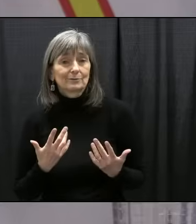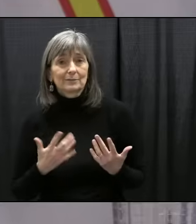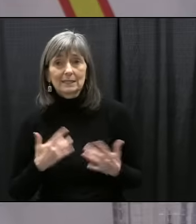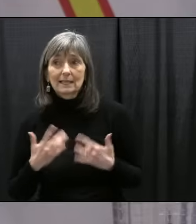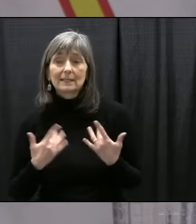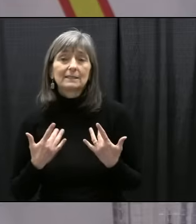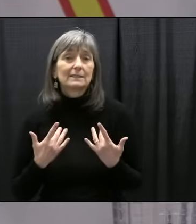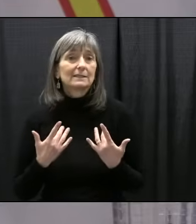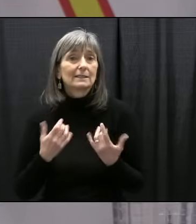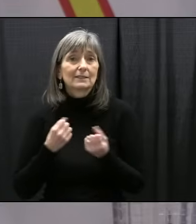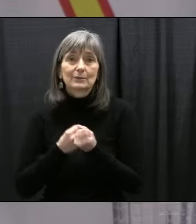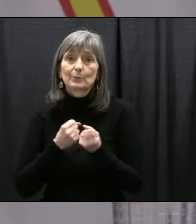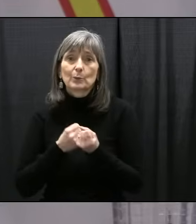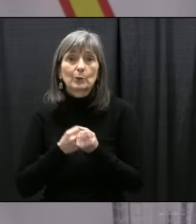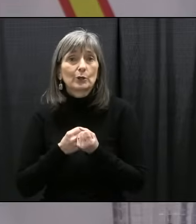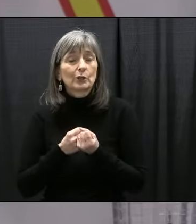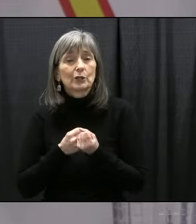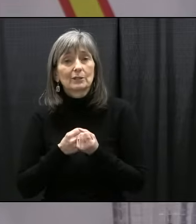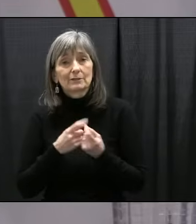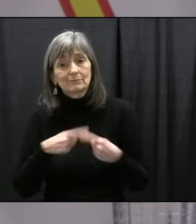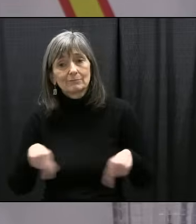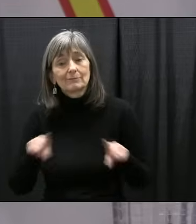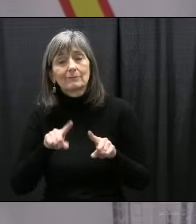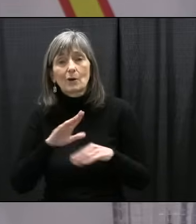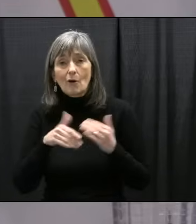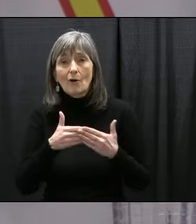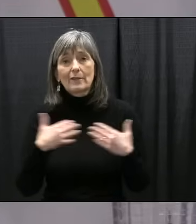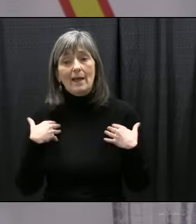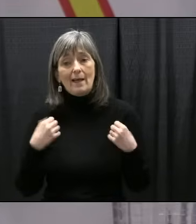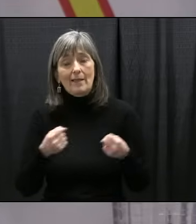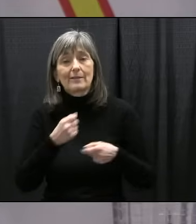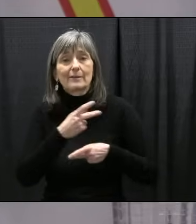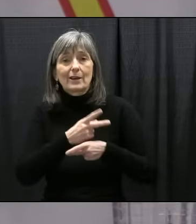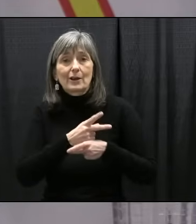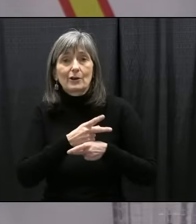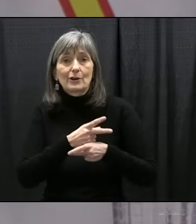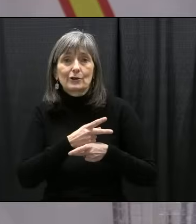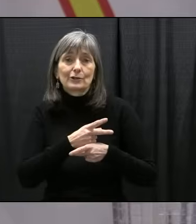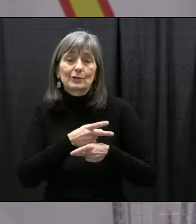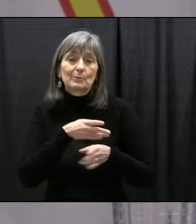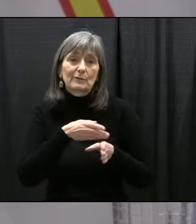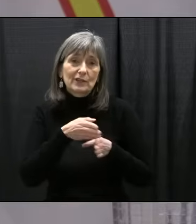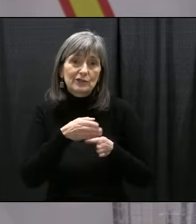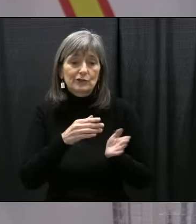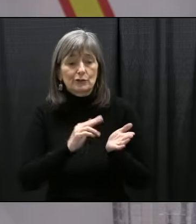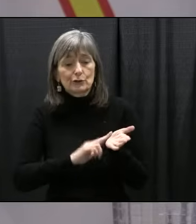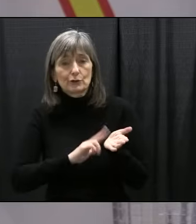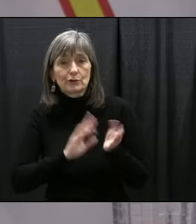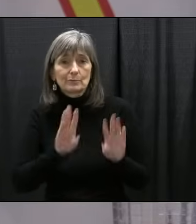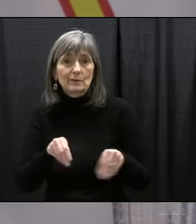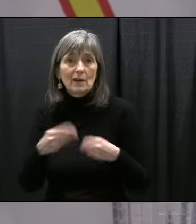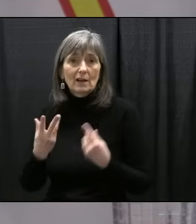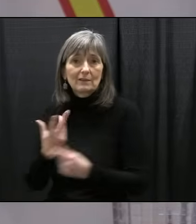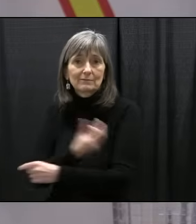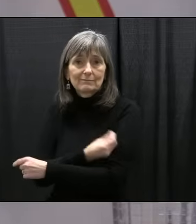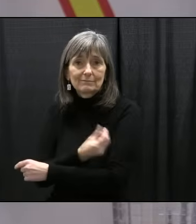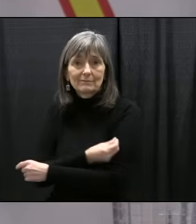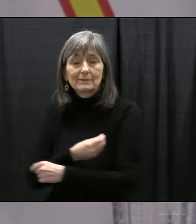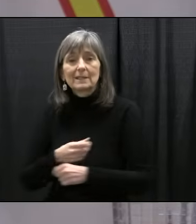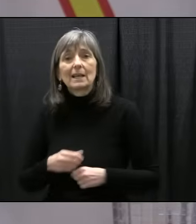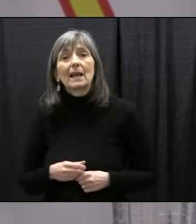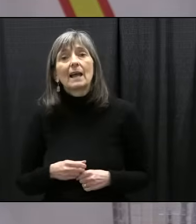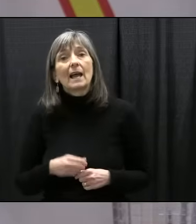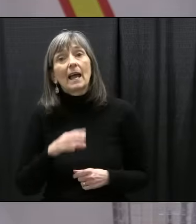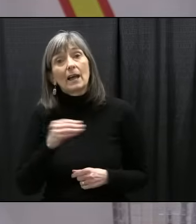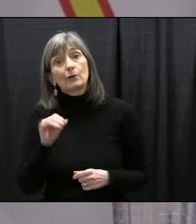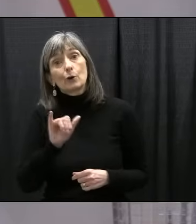and supportive of the effort that has been put forth by healthcare professionals to deliver those vaccines, and equally buoyed by the